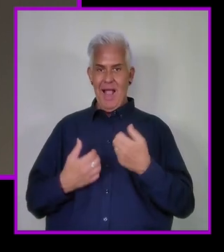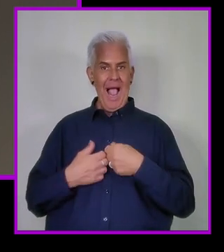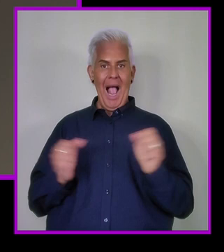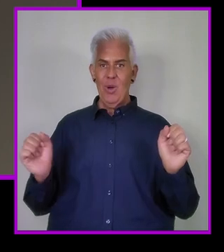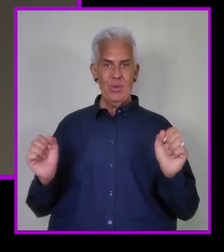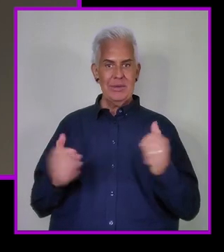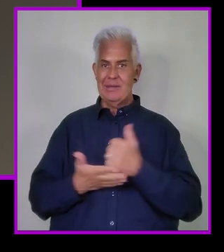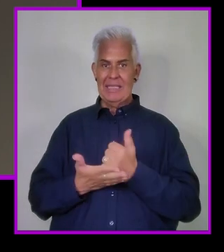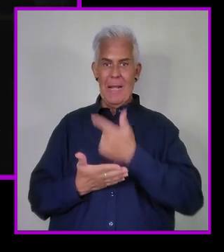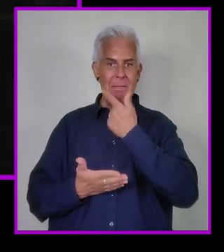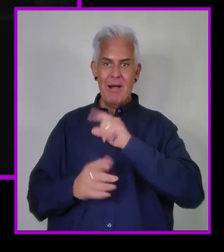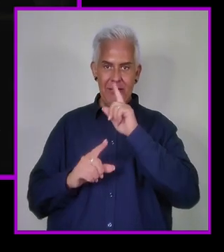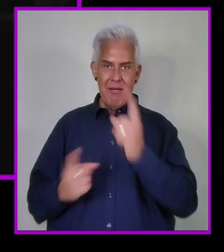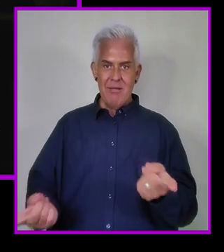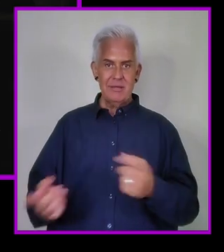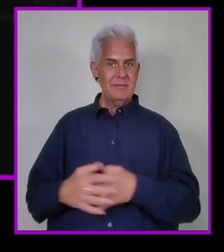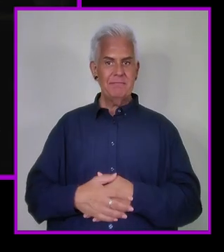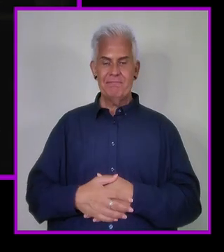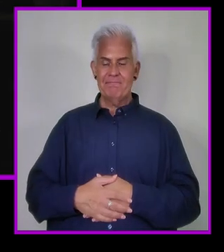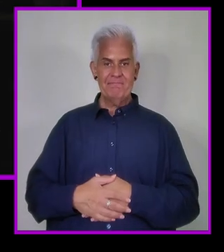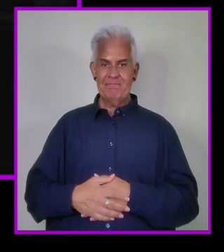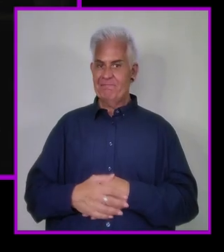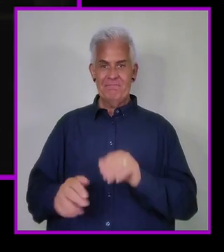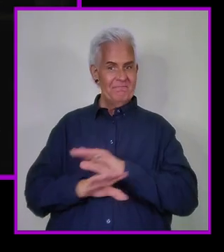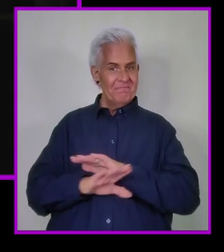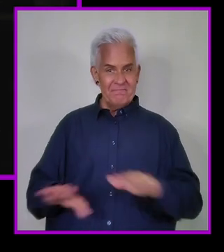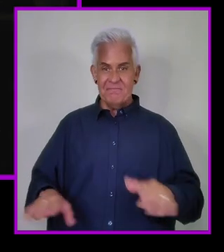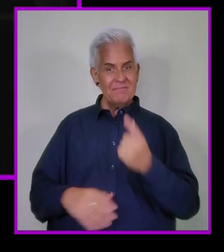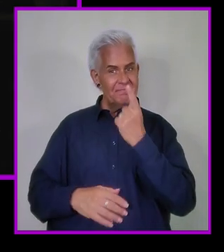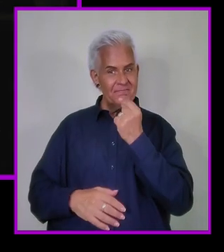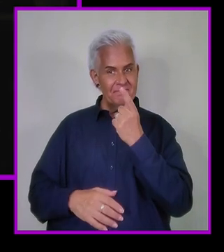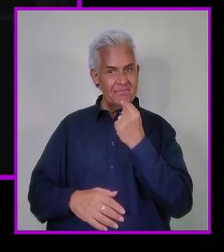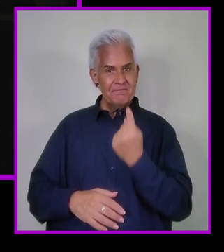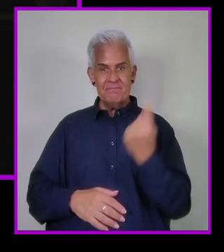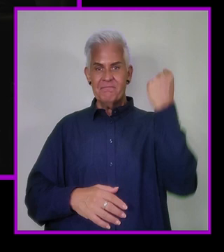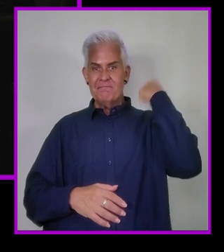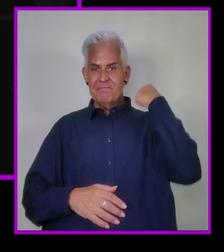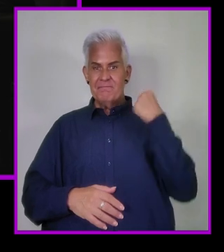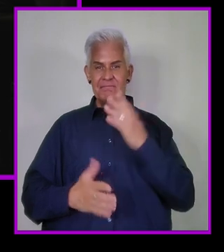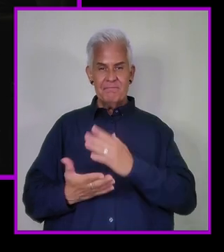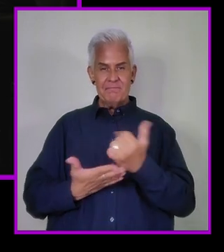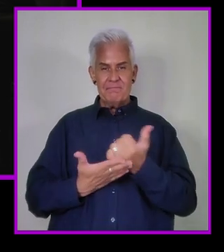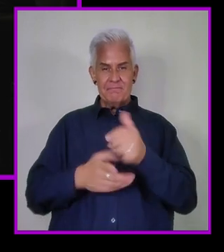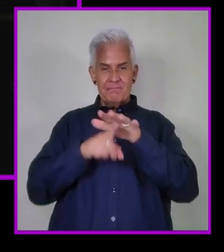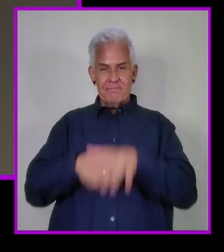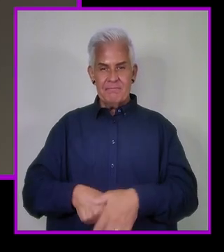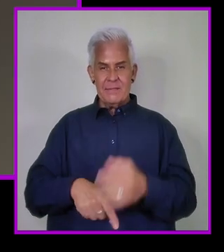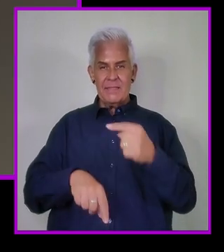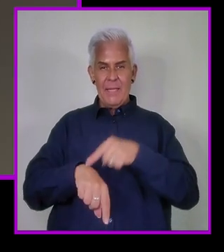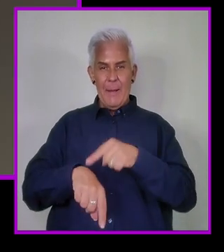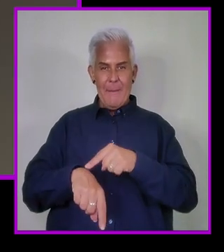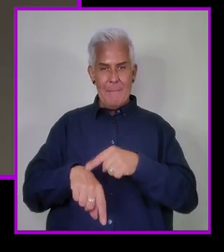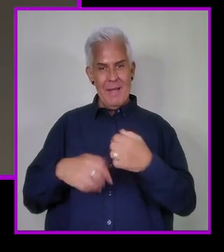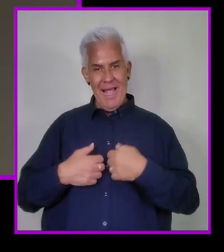who I was as a gay man. Mm. It was simply not possible in that very virulently homophobic time to